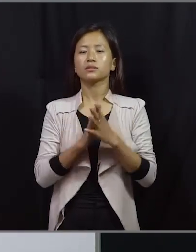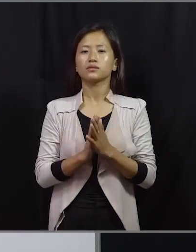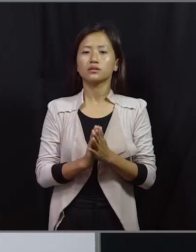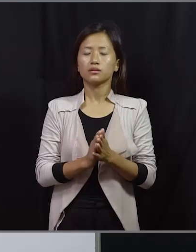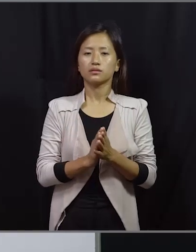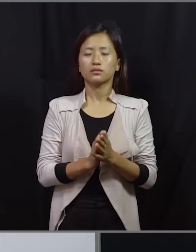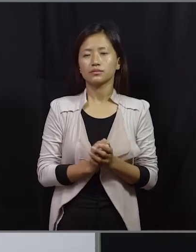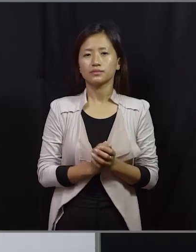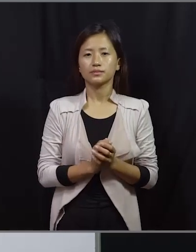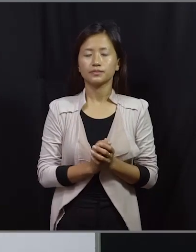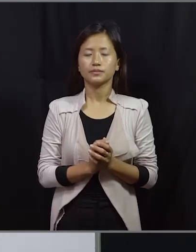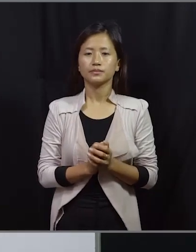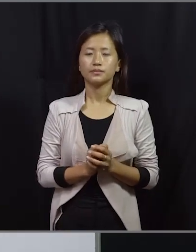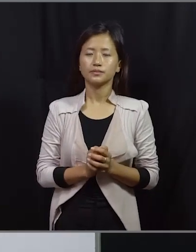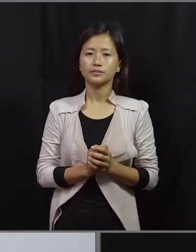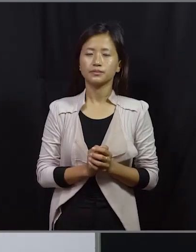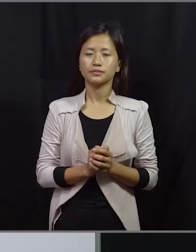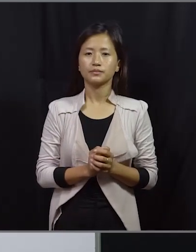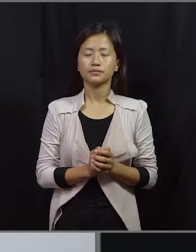Proper subset.